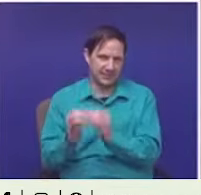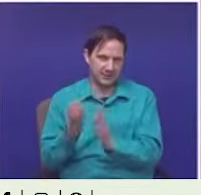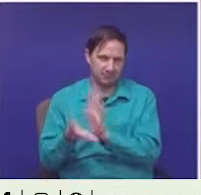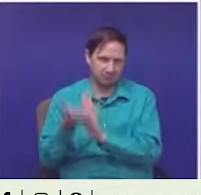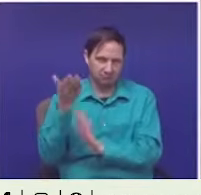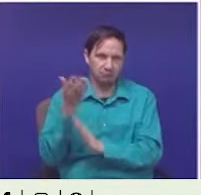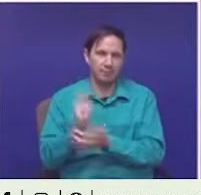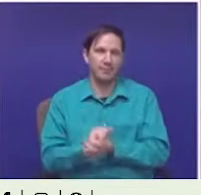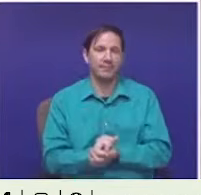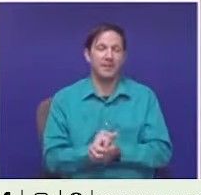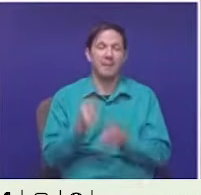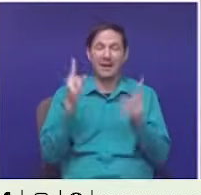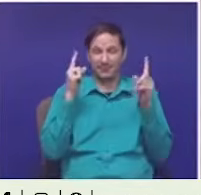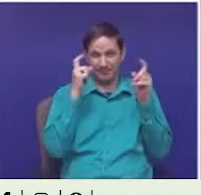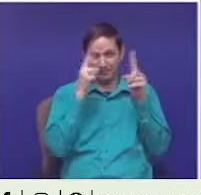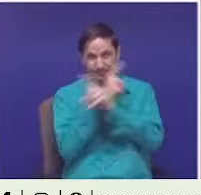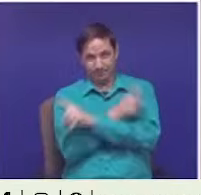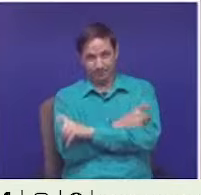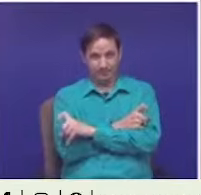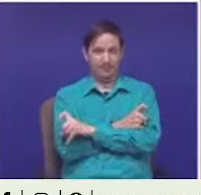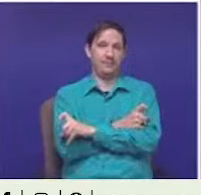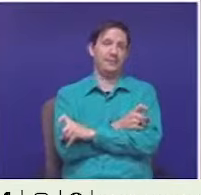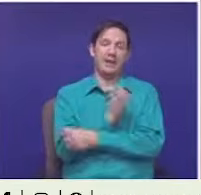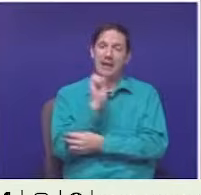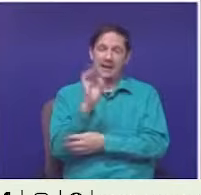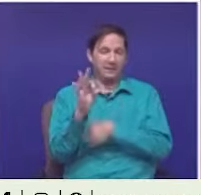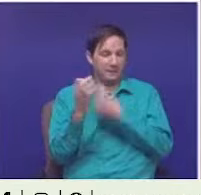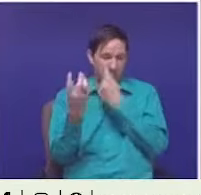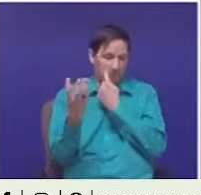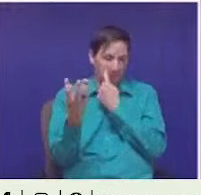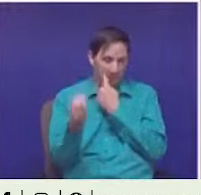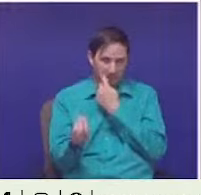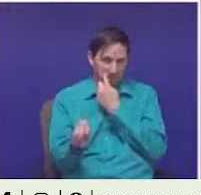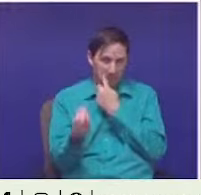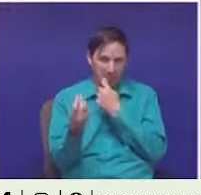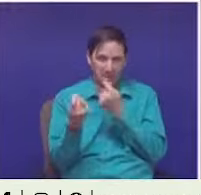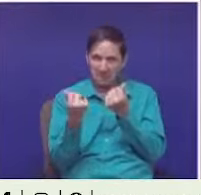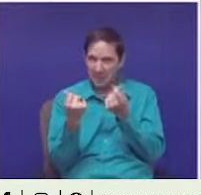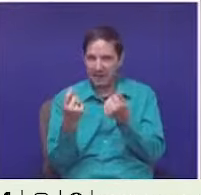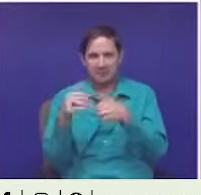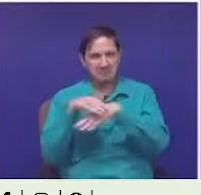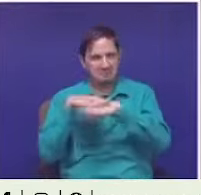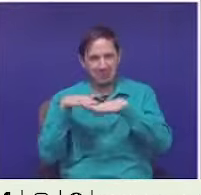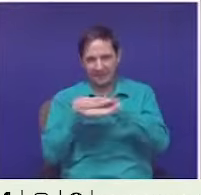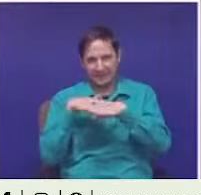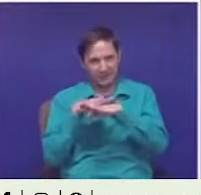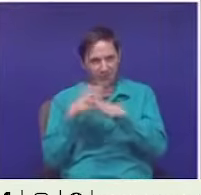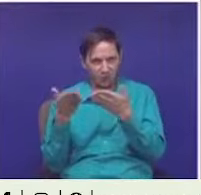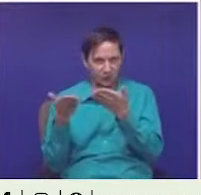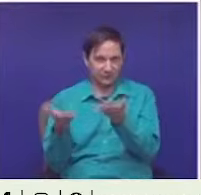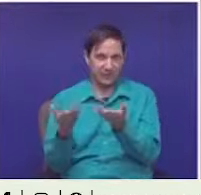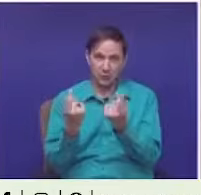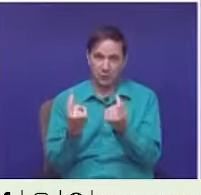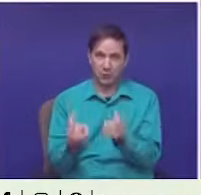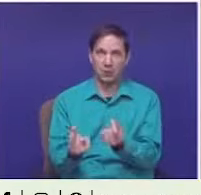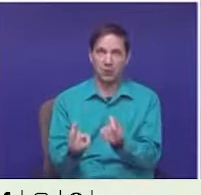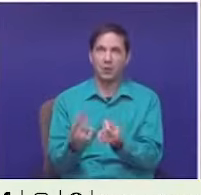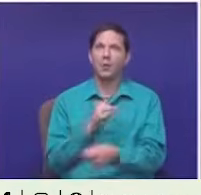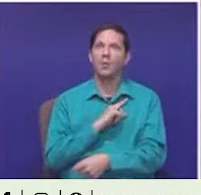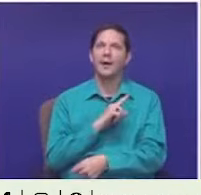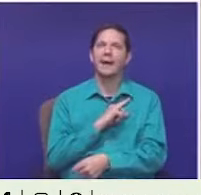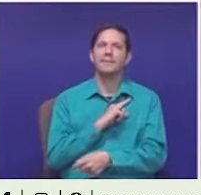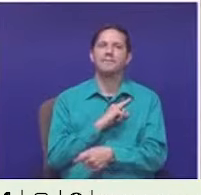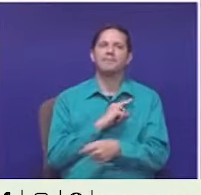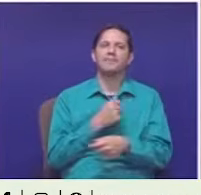this becomes complicated when a province doesn't have money to fulfill basic things that they need to do is because there's no